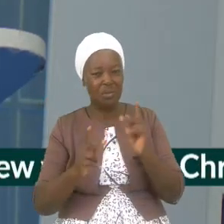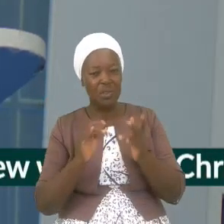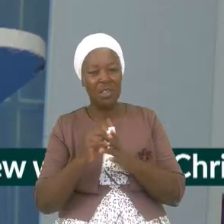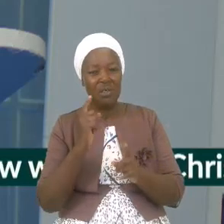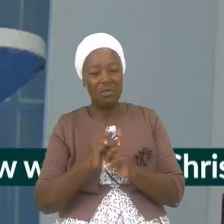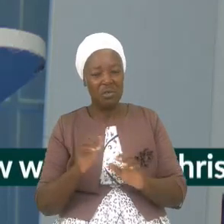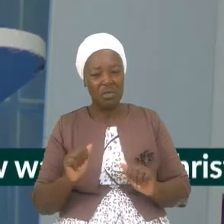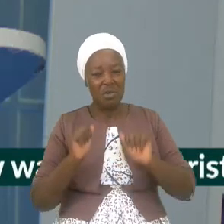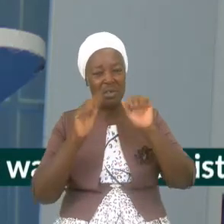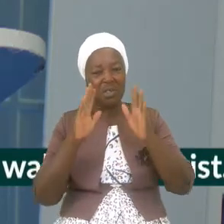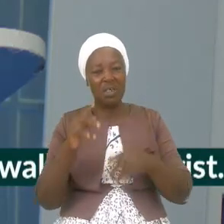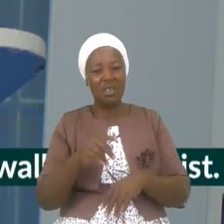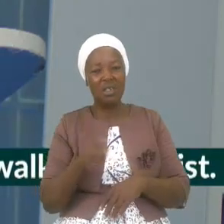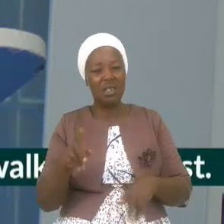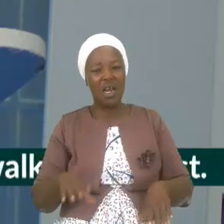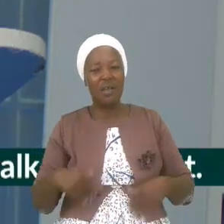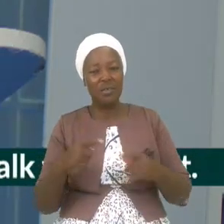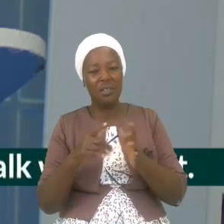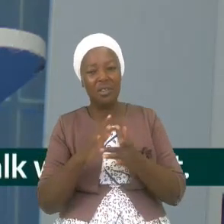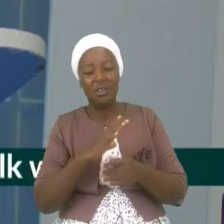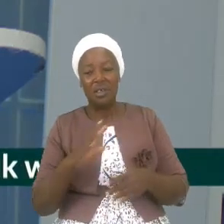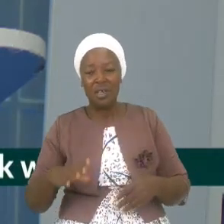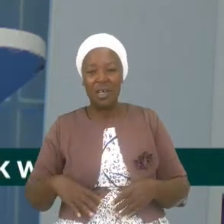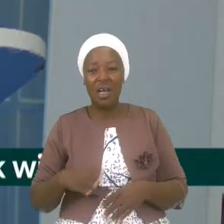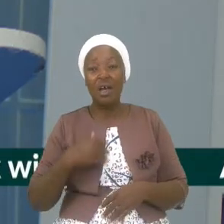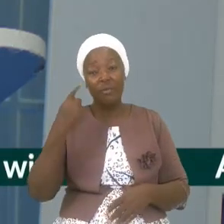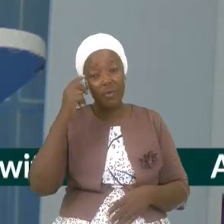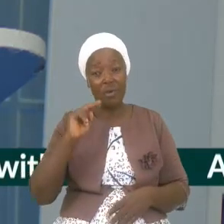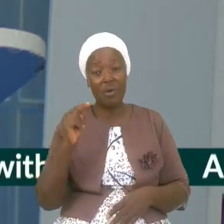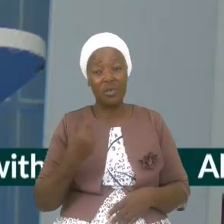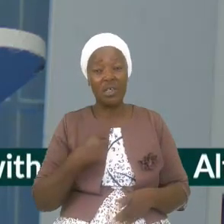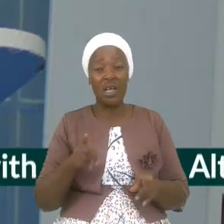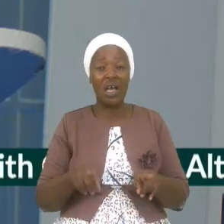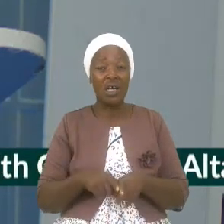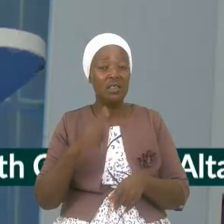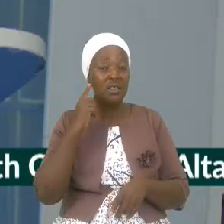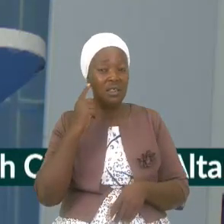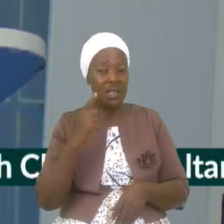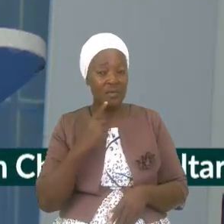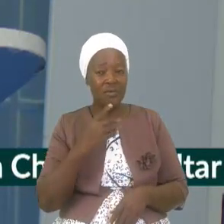the fence. Let's ensure we touch everywhere.